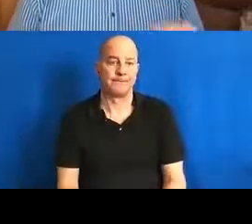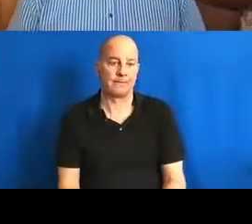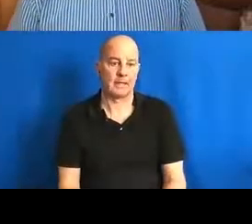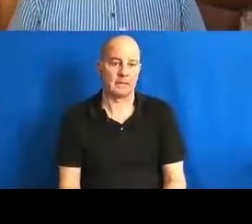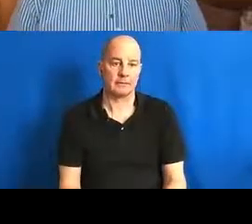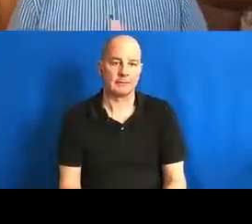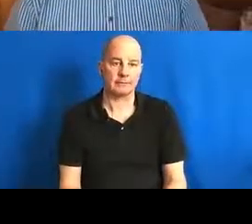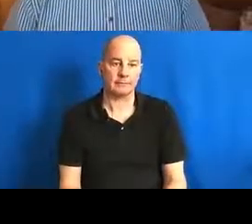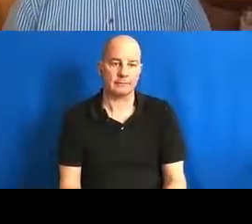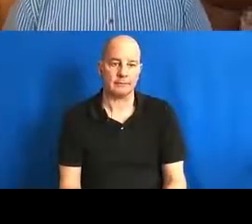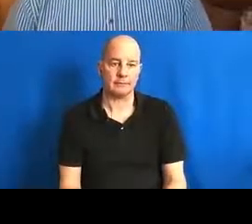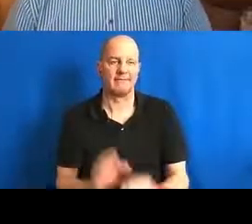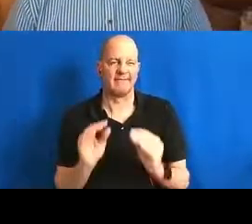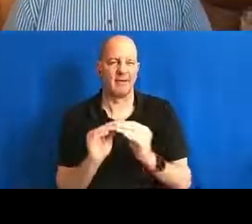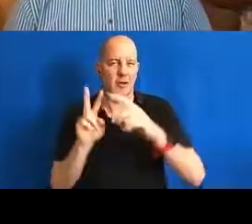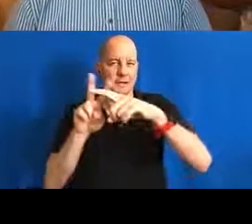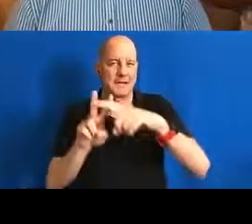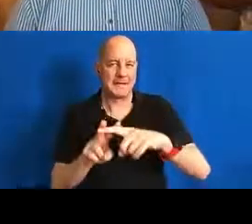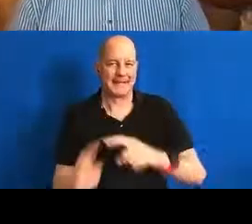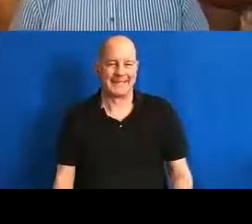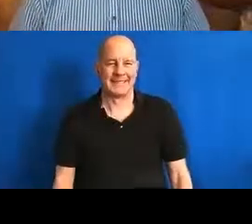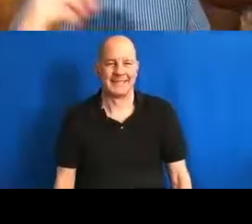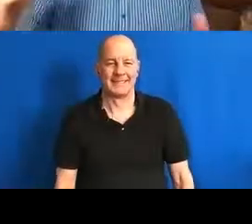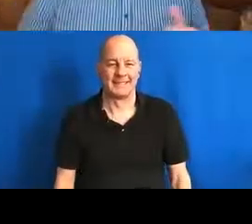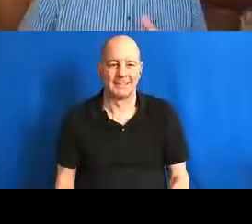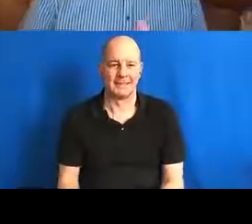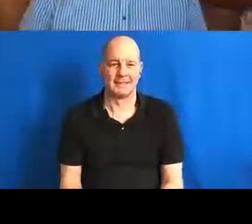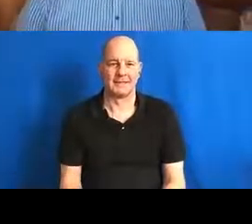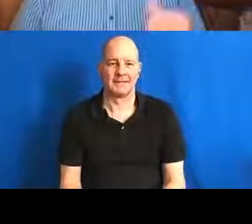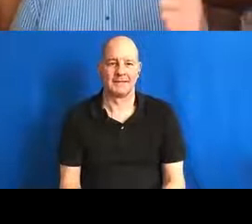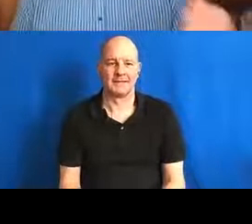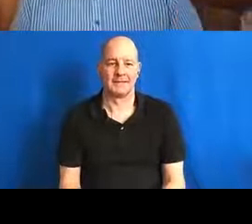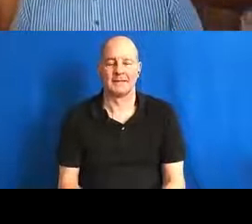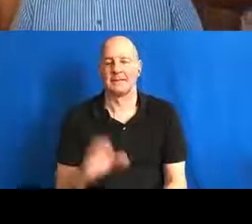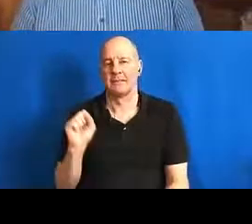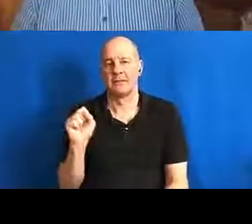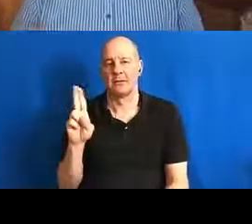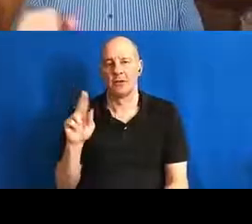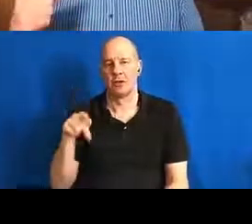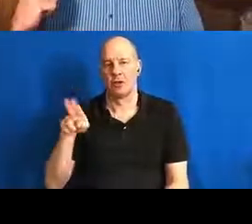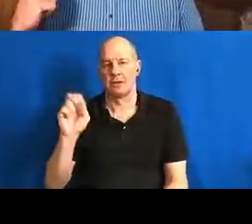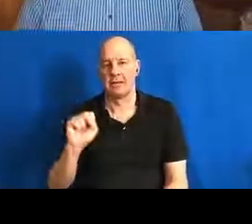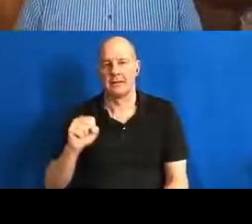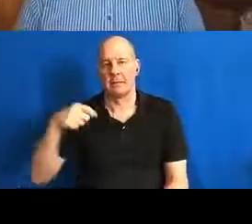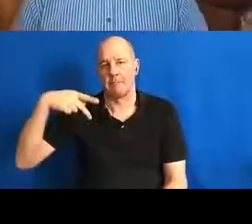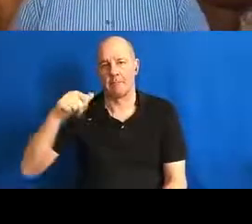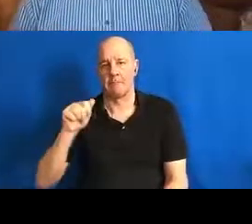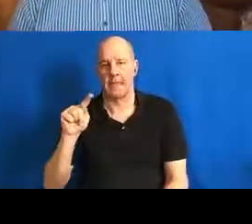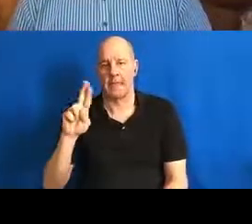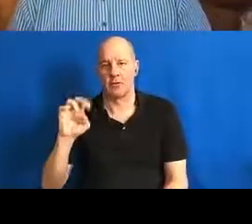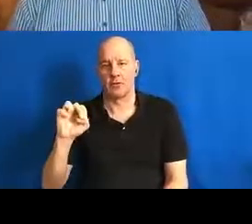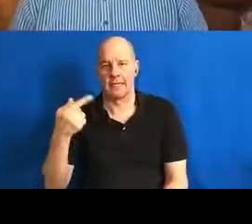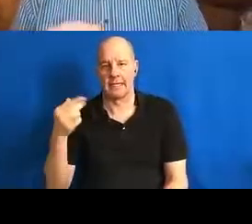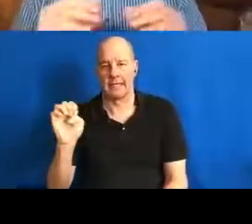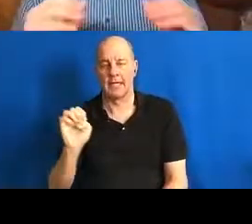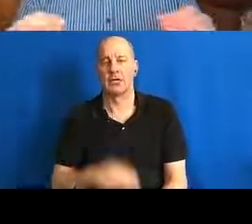A couple more terms just to set the groundwork. We're talking about surplus, we're talking about patronage, talking about profits.